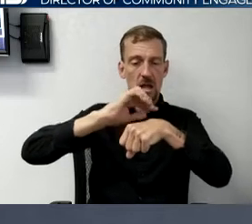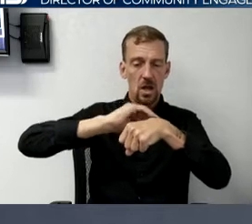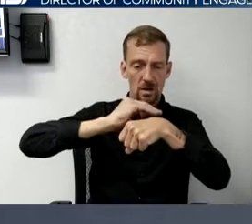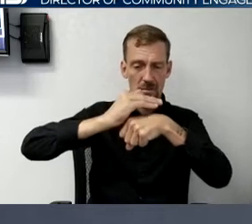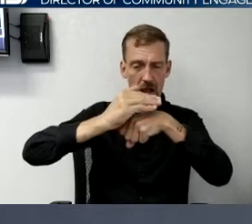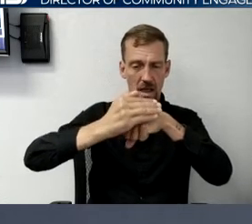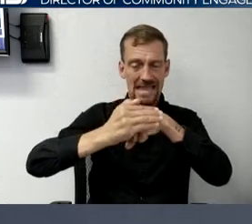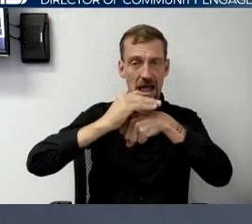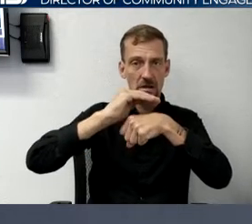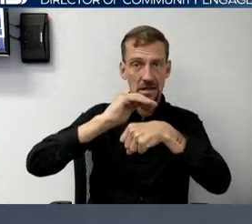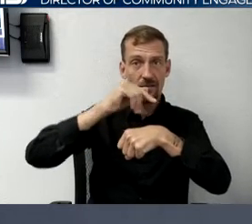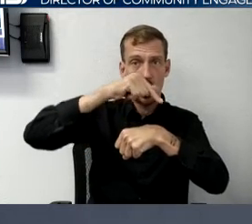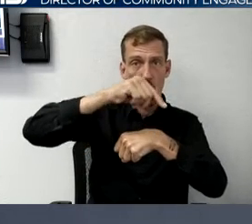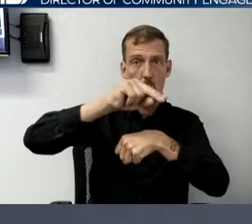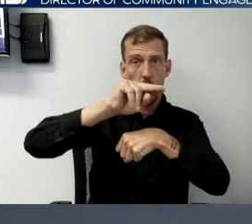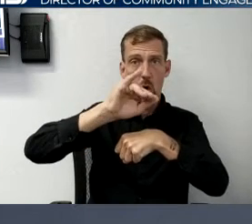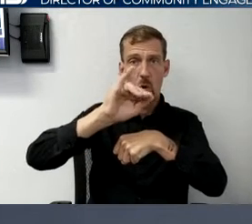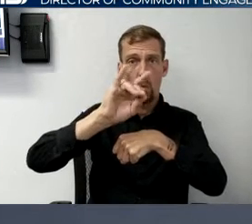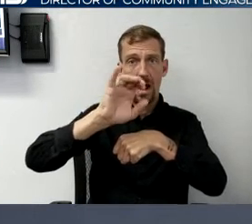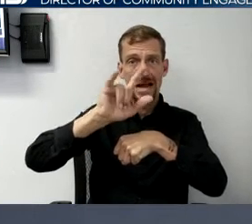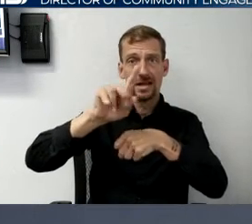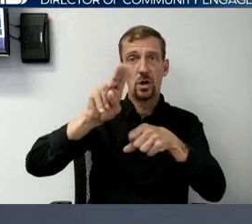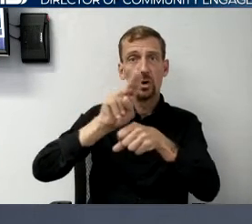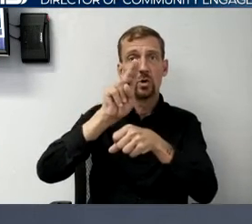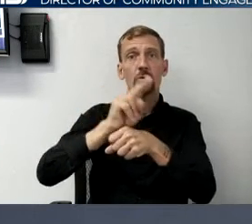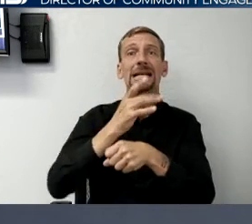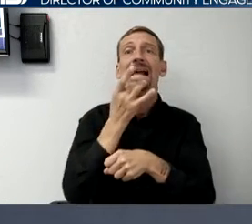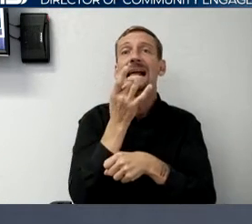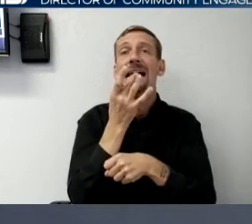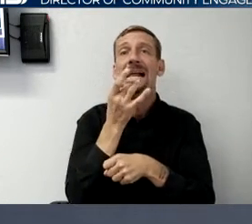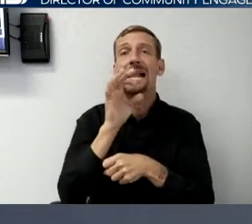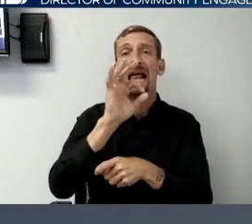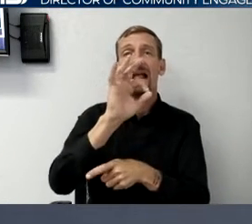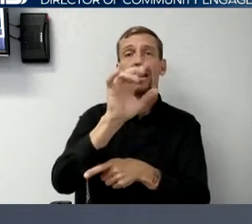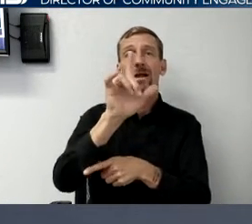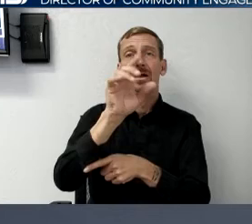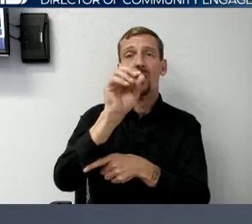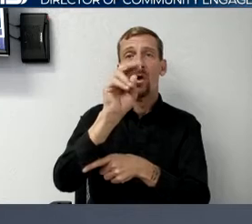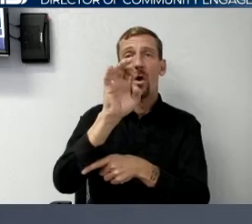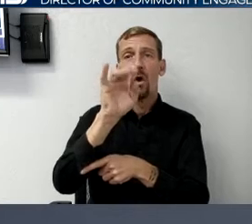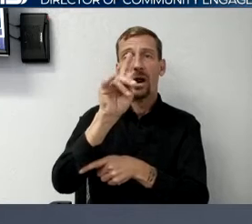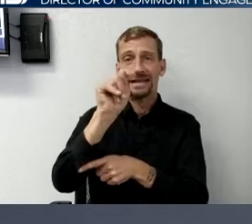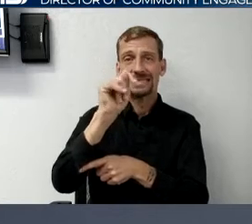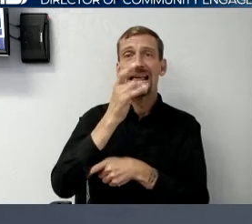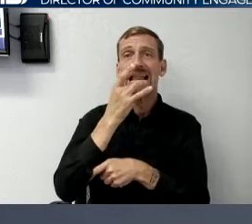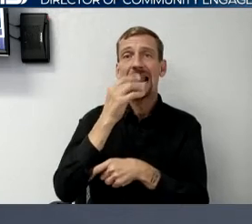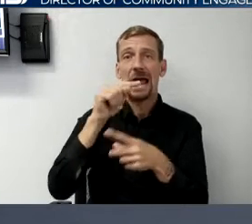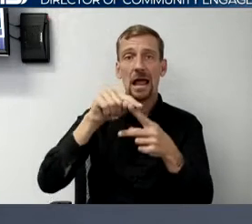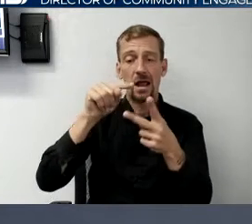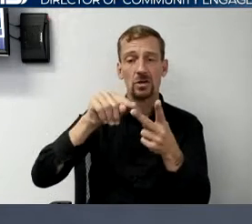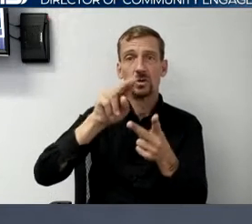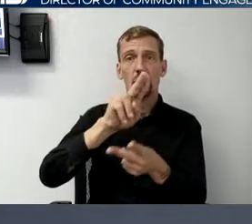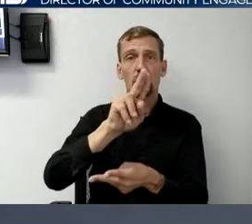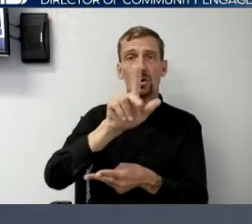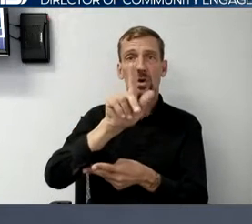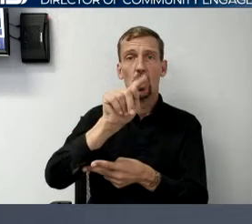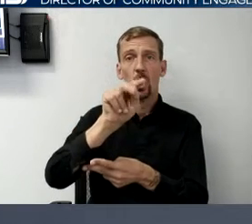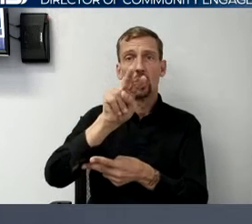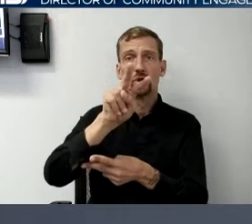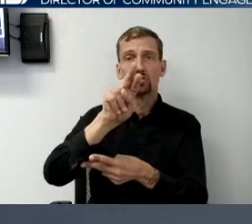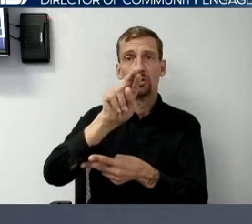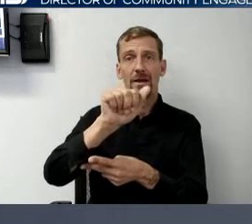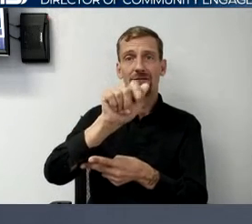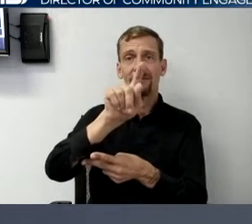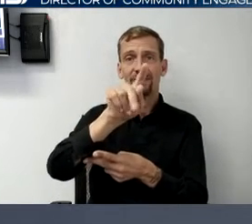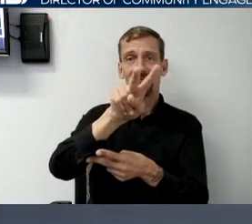Kaweah platform, using fluorescent light and ultraviolet light, it detects